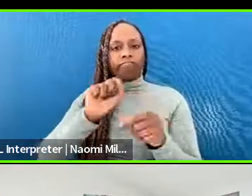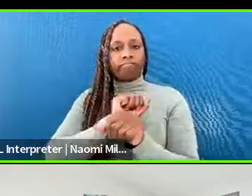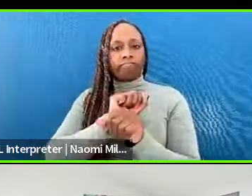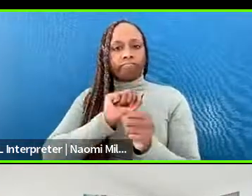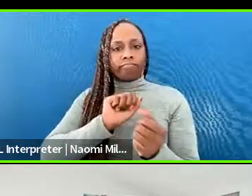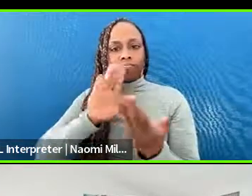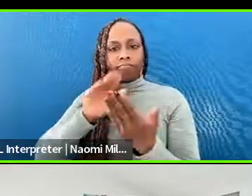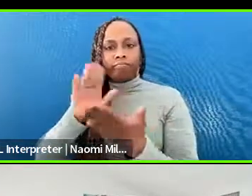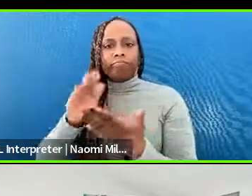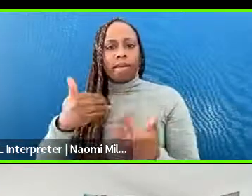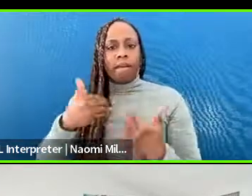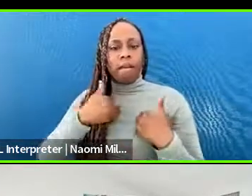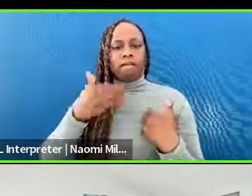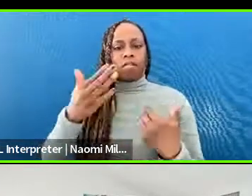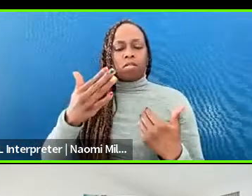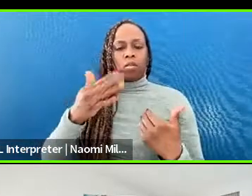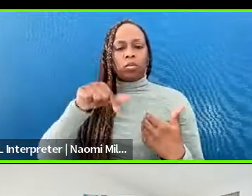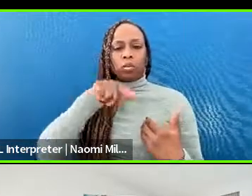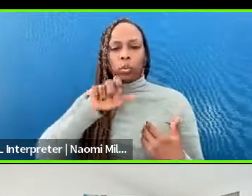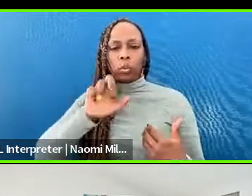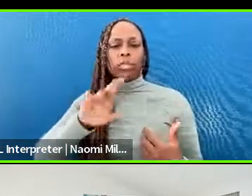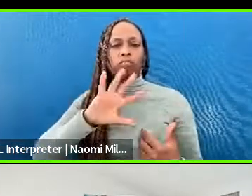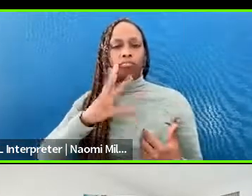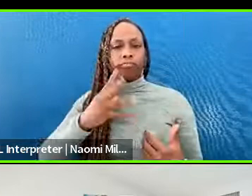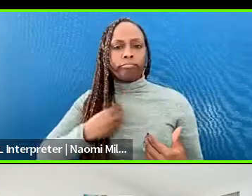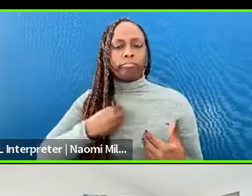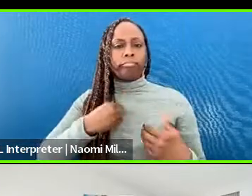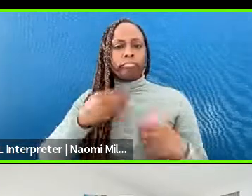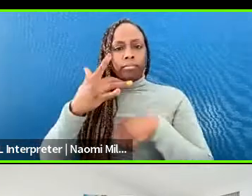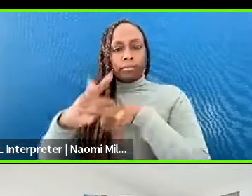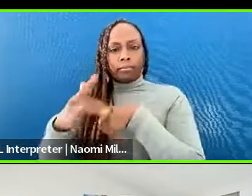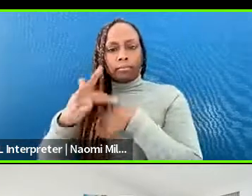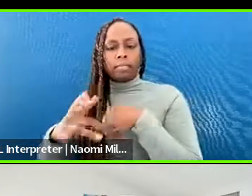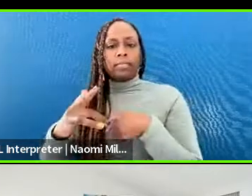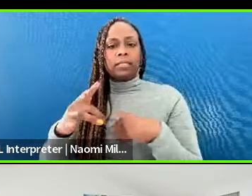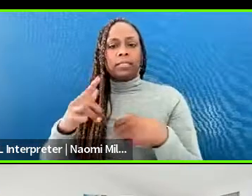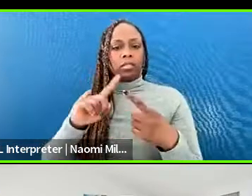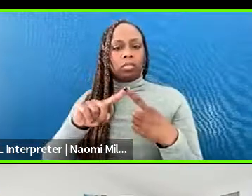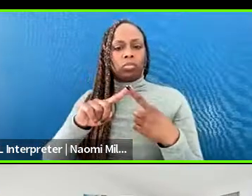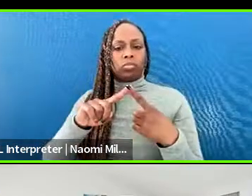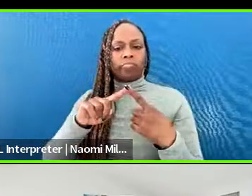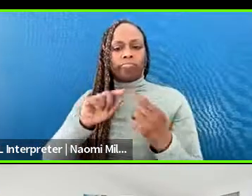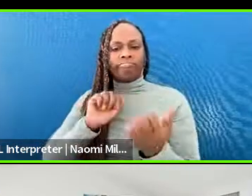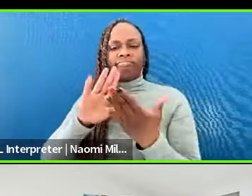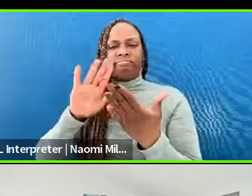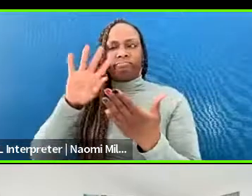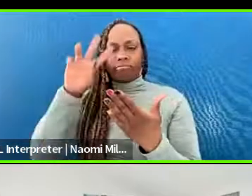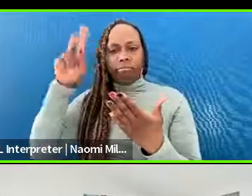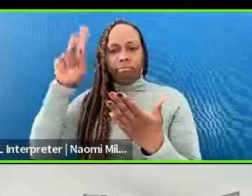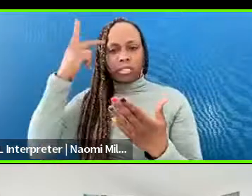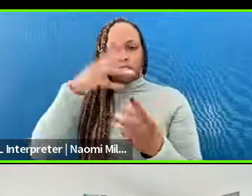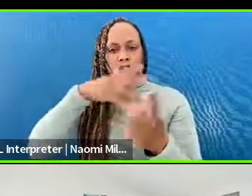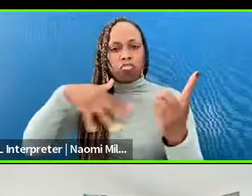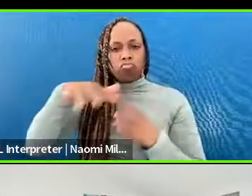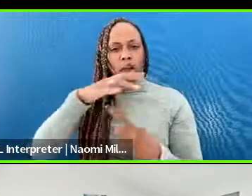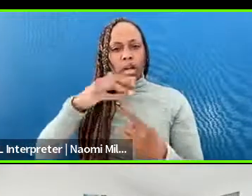having those queer and trans spaces confront the politics around desirability